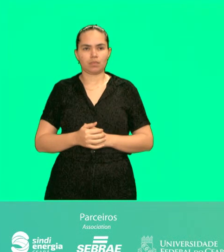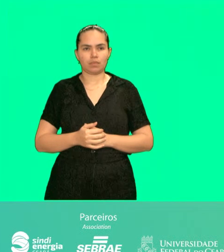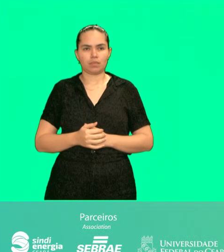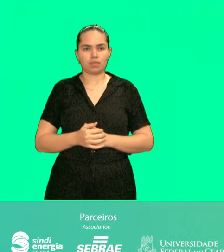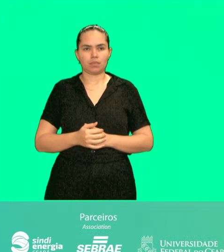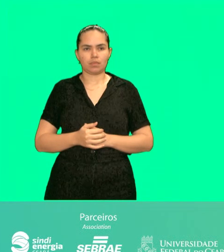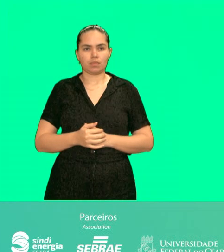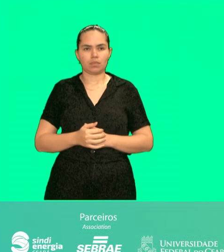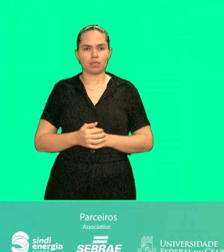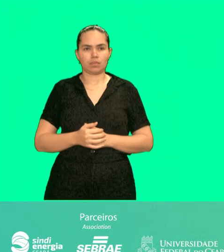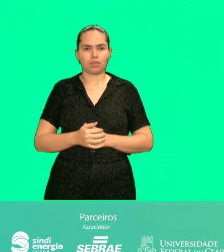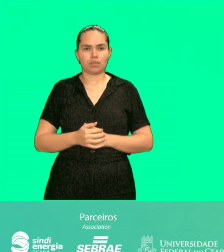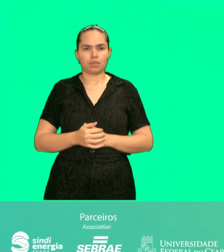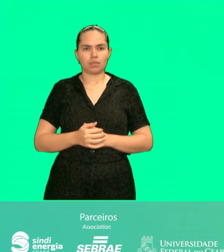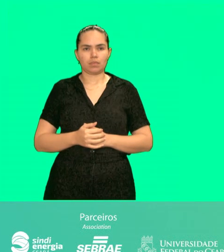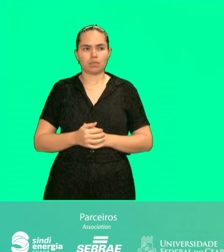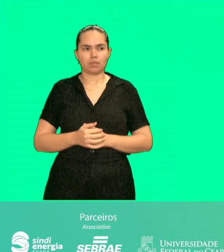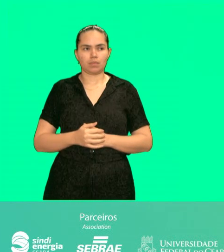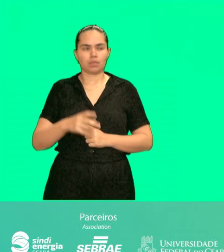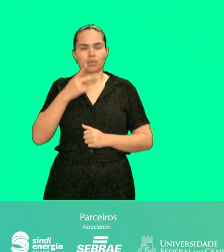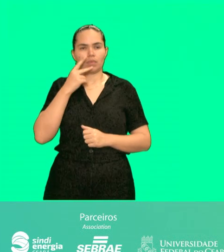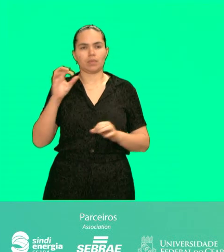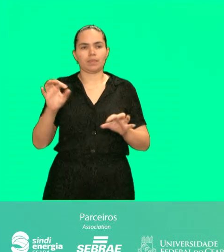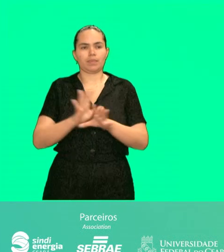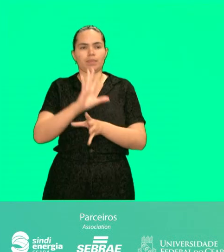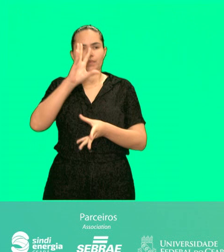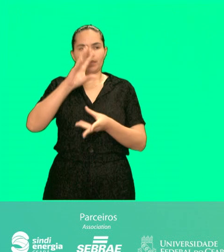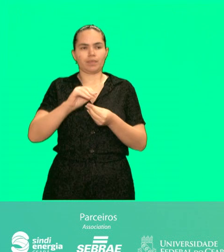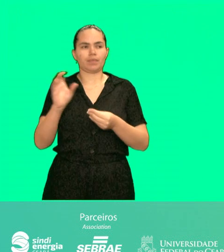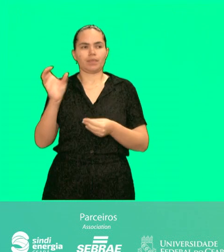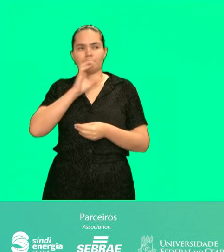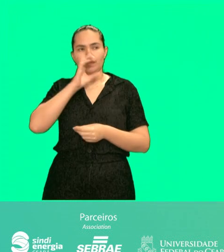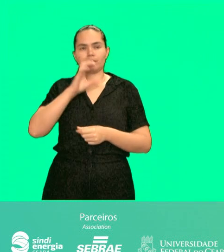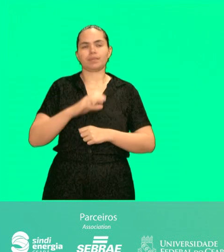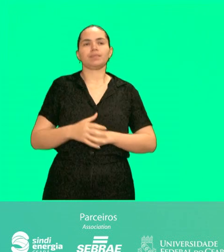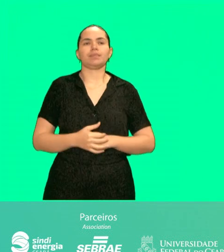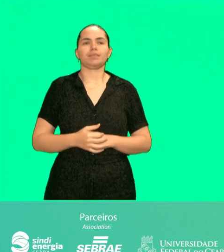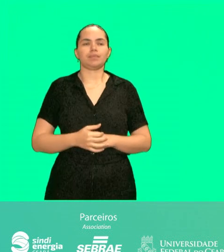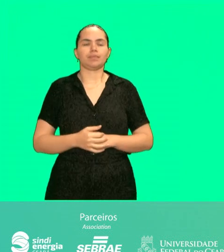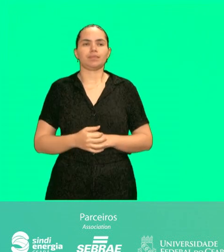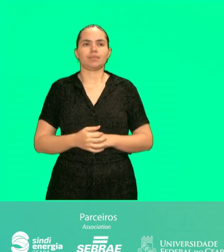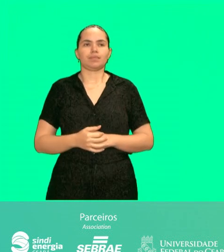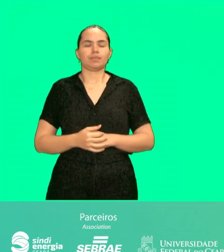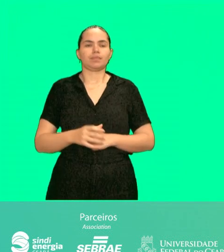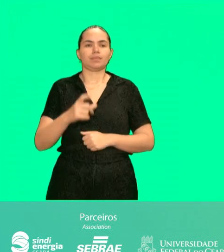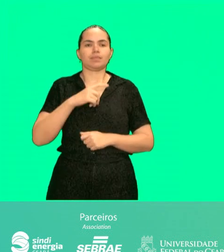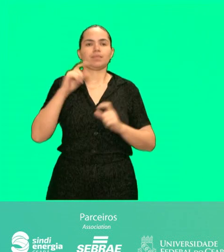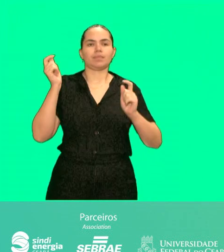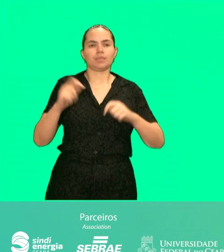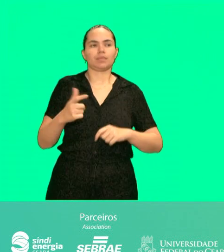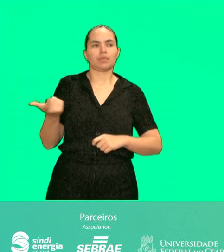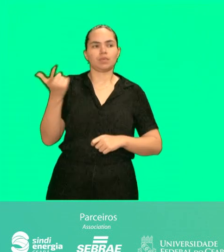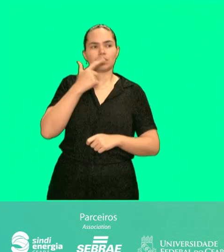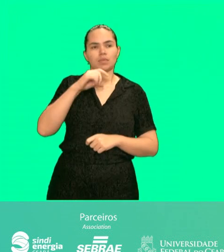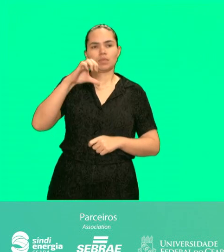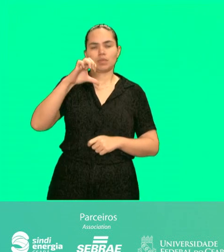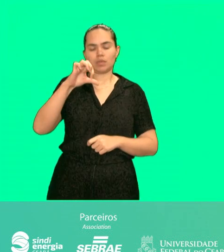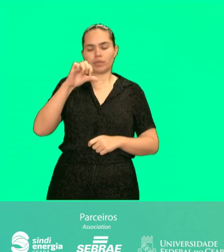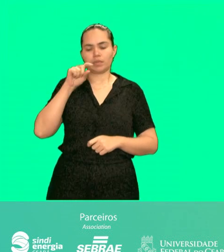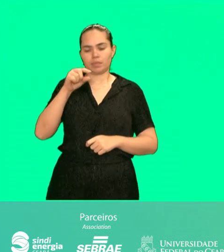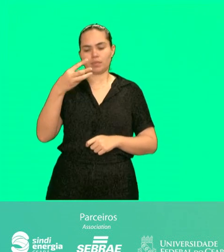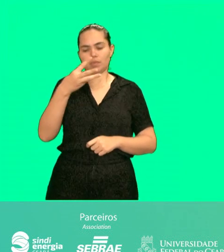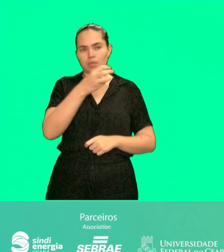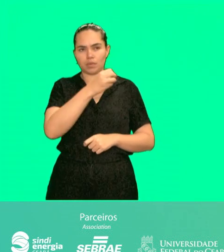Obrigado. Então, falando And just rapidamente aí quickly da Unigel, reminding you, quickly talking uma about planta que vai ter Unigel, it's a capacidade plant de that will have a 9.300 capacity